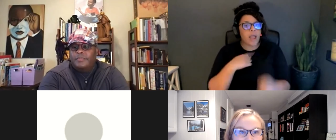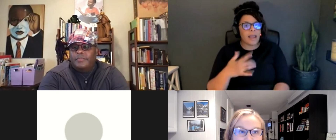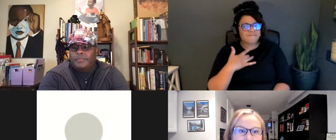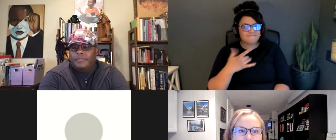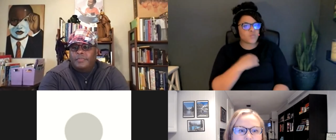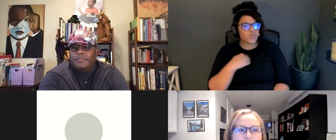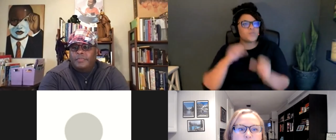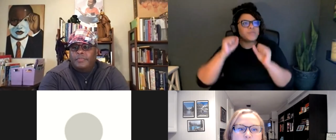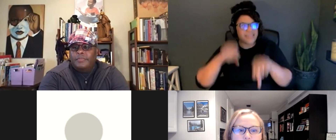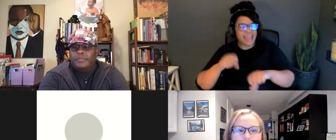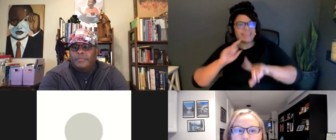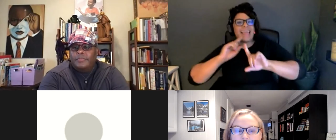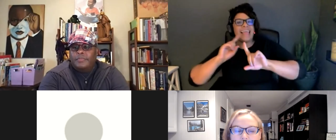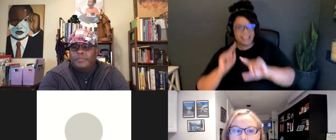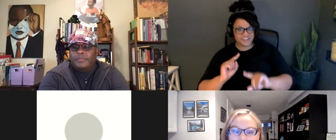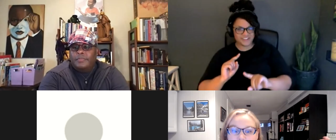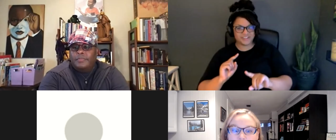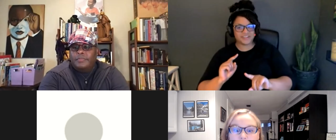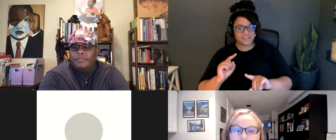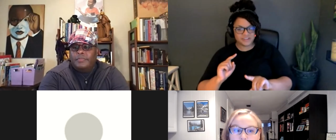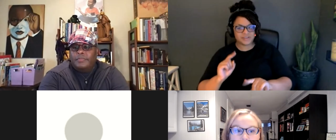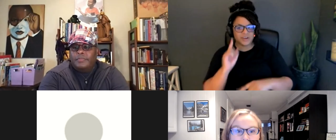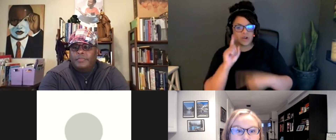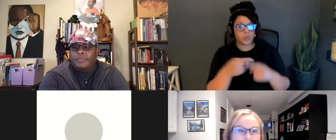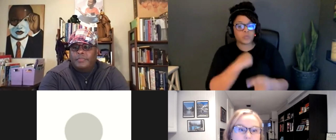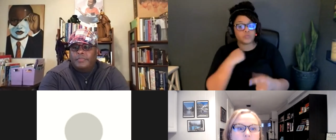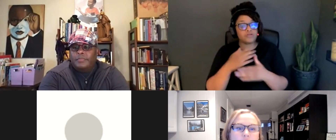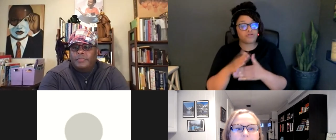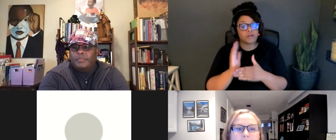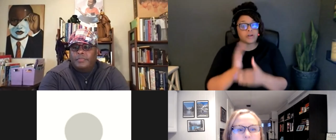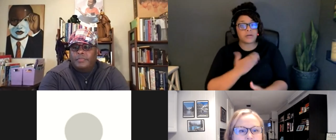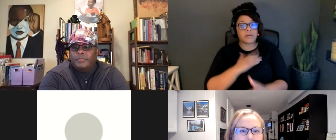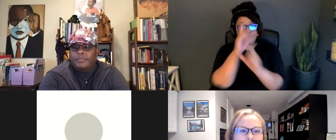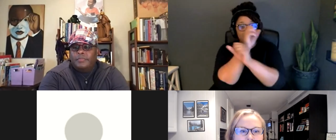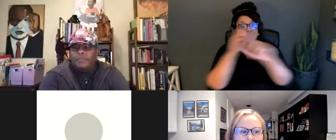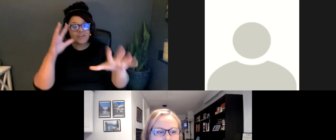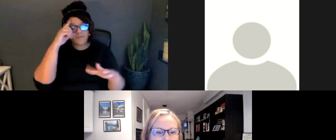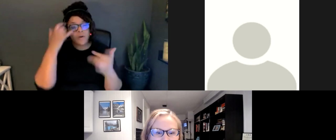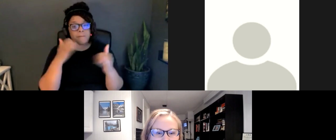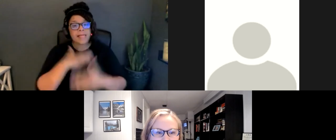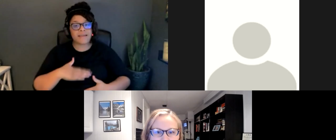get answered by when we share the vision for playful learning.